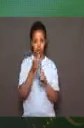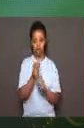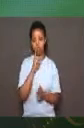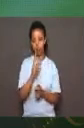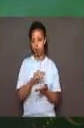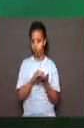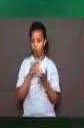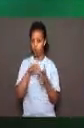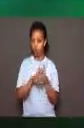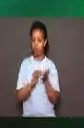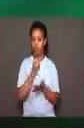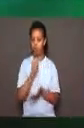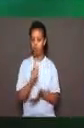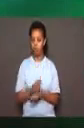molecule.